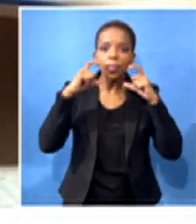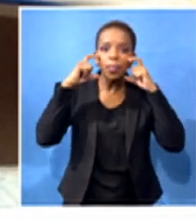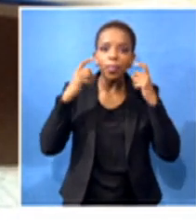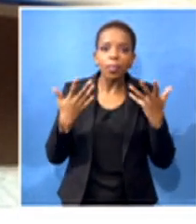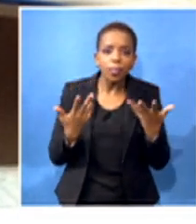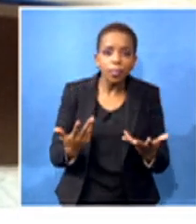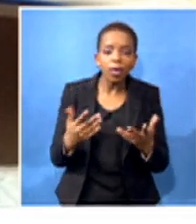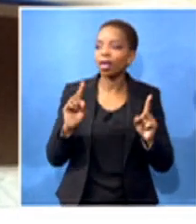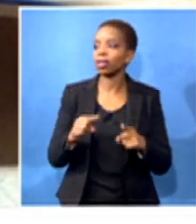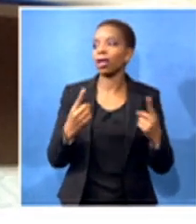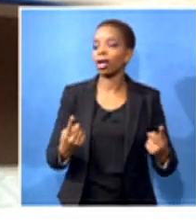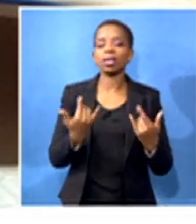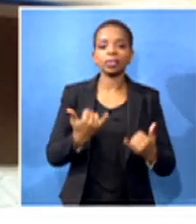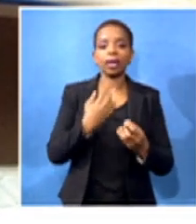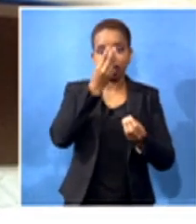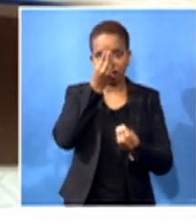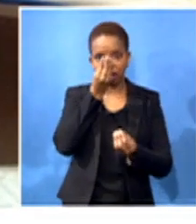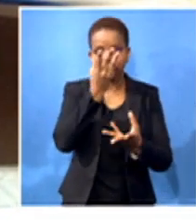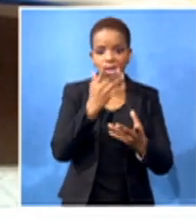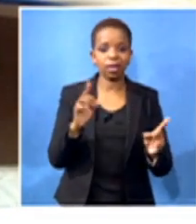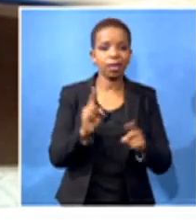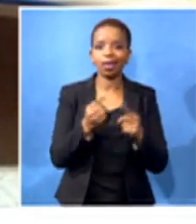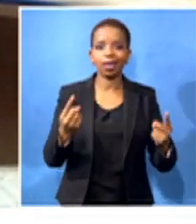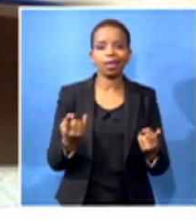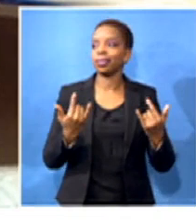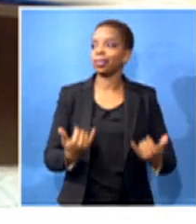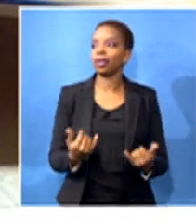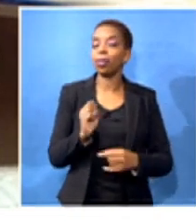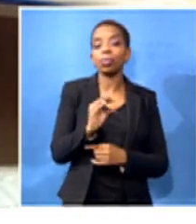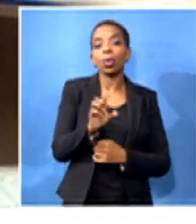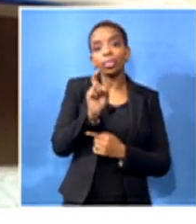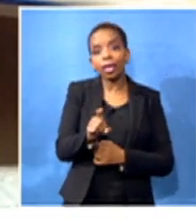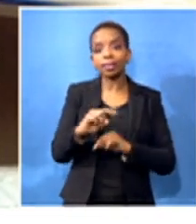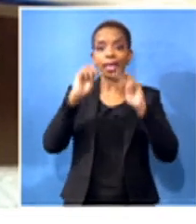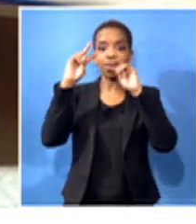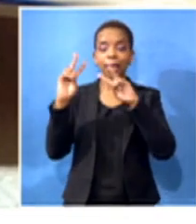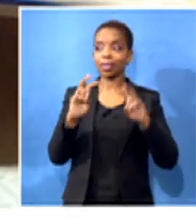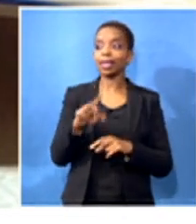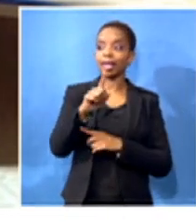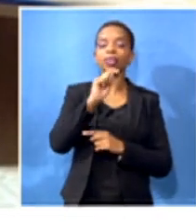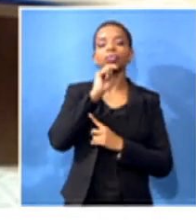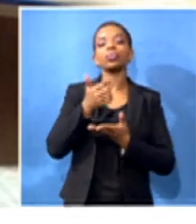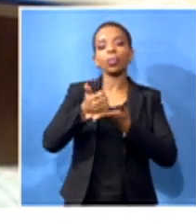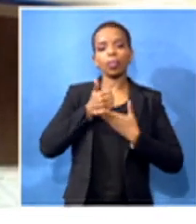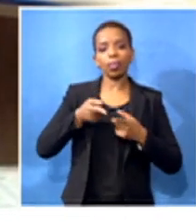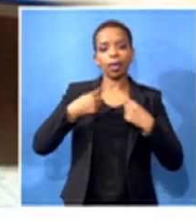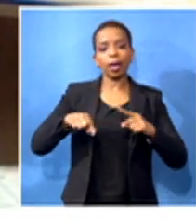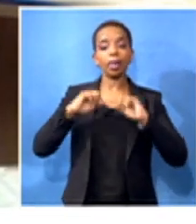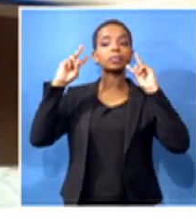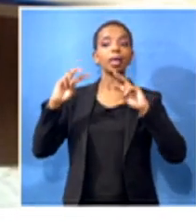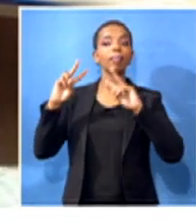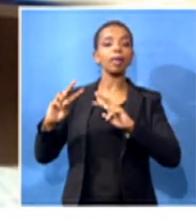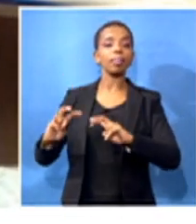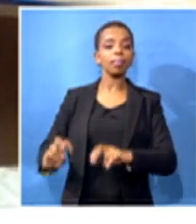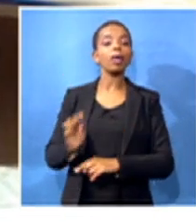is why we're saying it's an internal matter, which this investigation will help us to find out what actually happened. Even those PPEs that